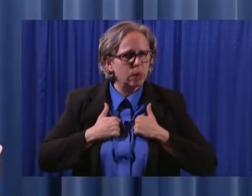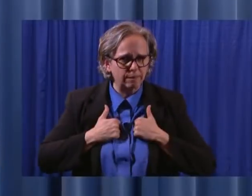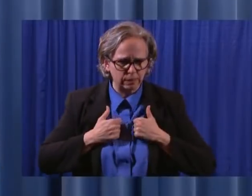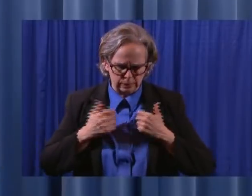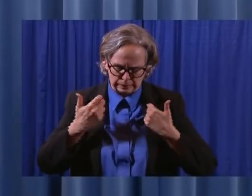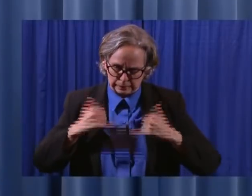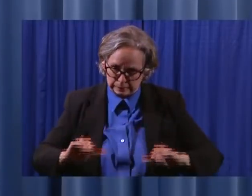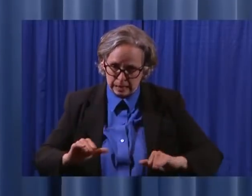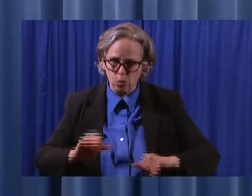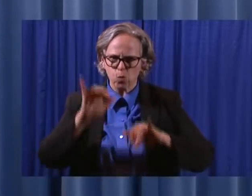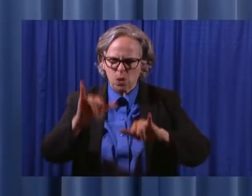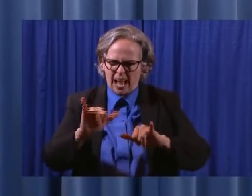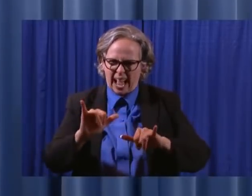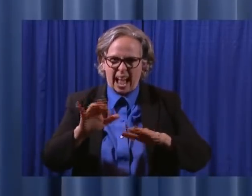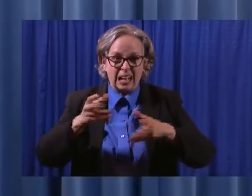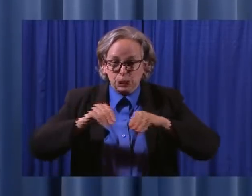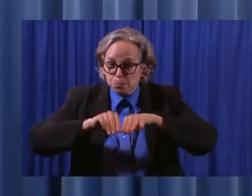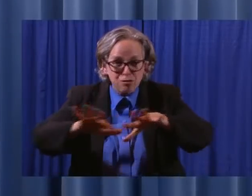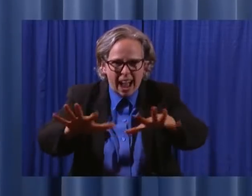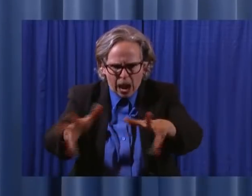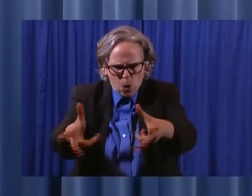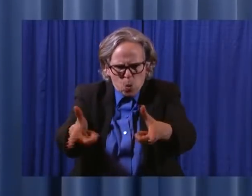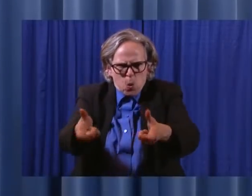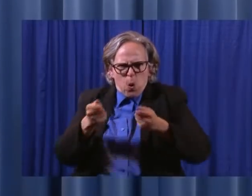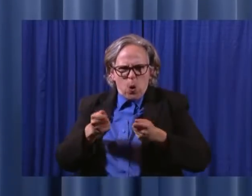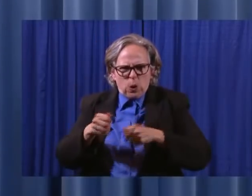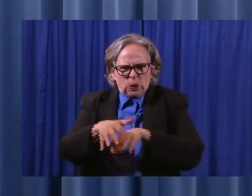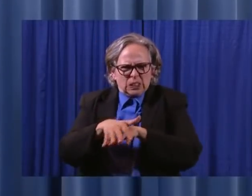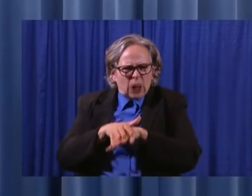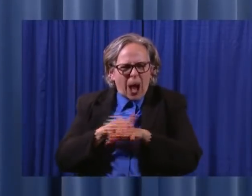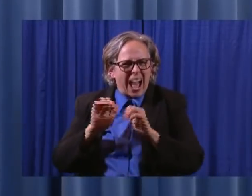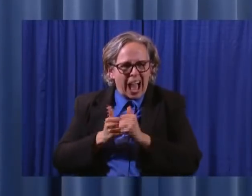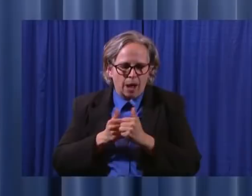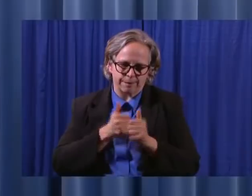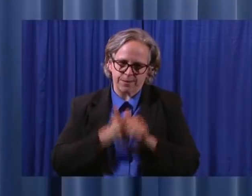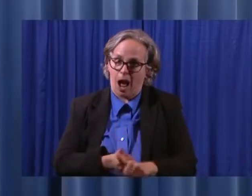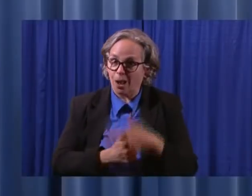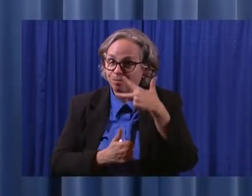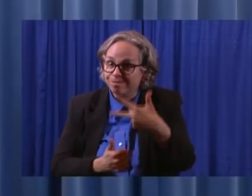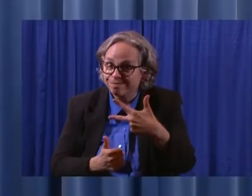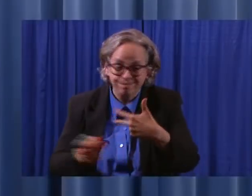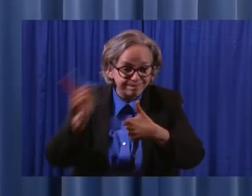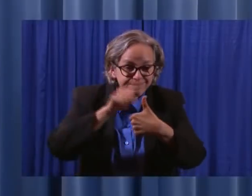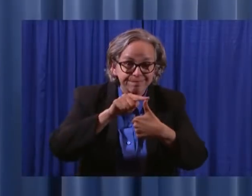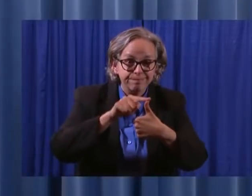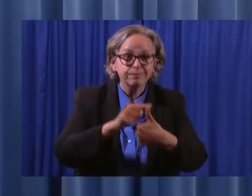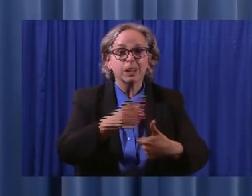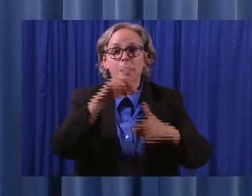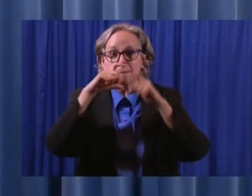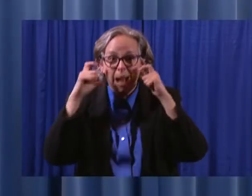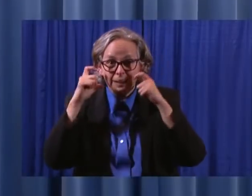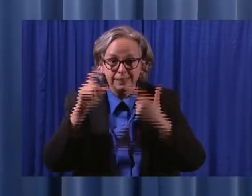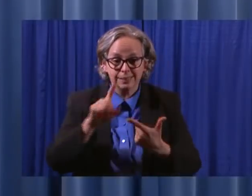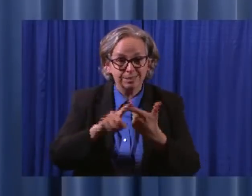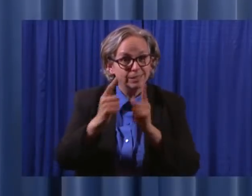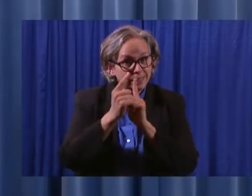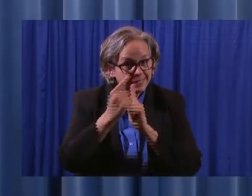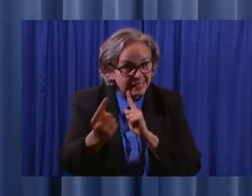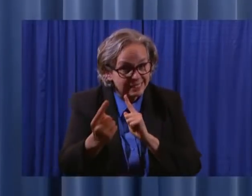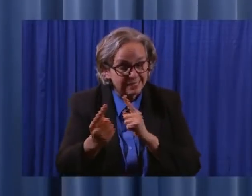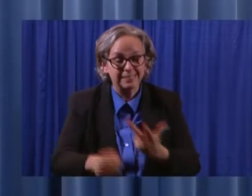just more in some place than in others. But no matter where you are, if you wear a mask, you're helping.